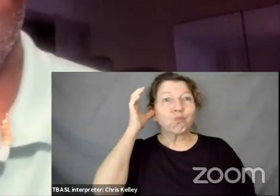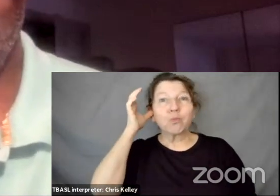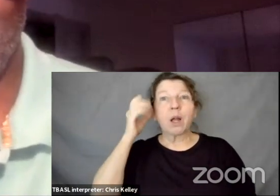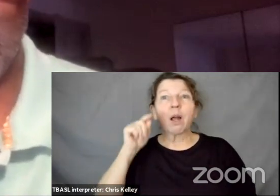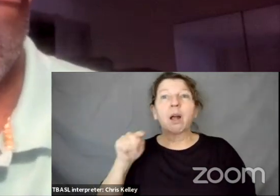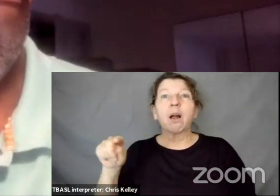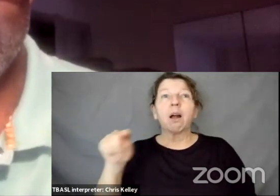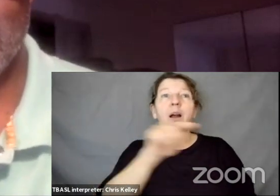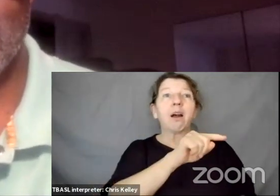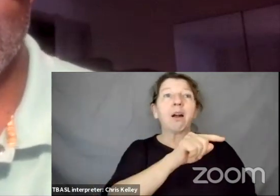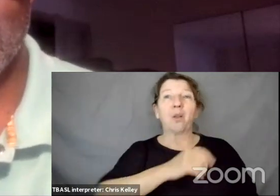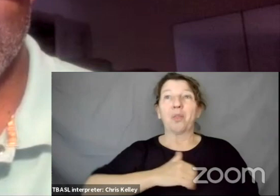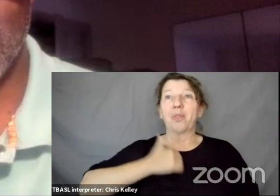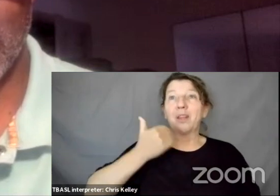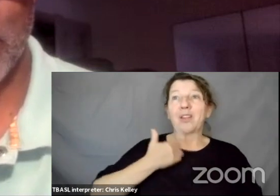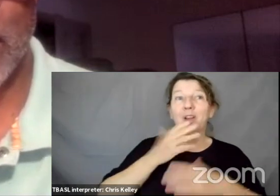what